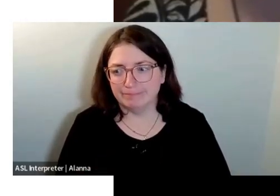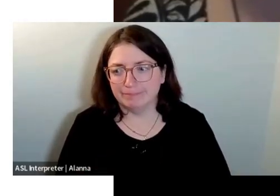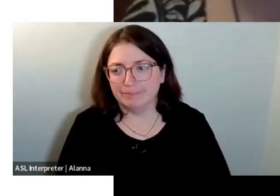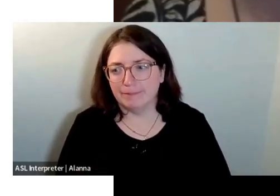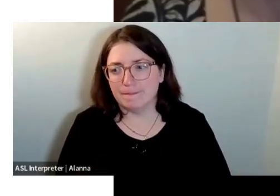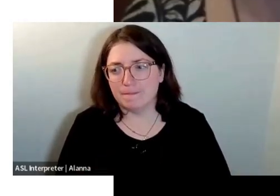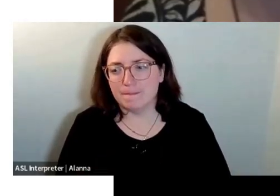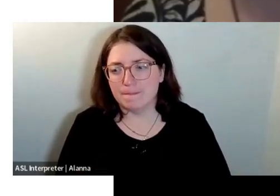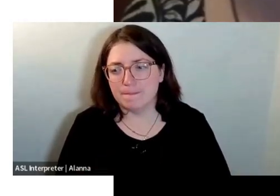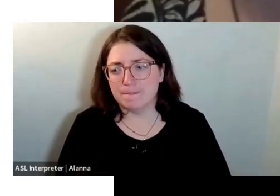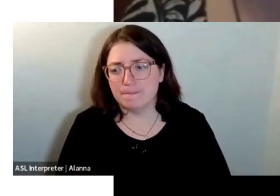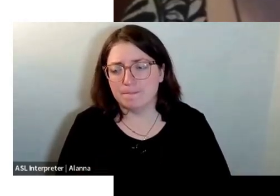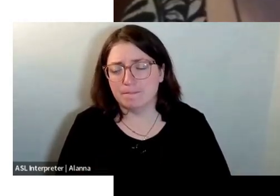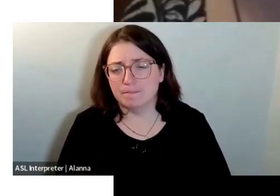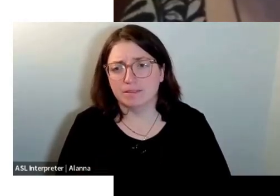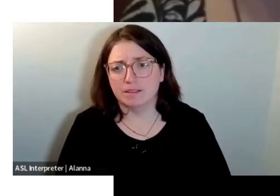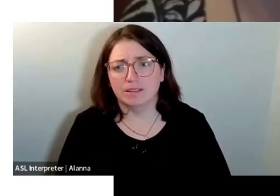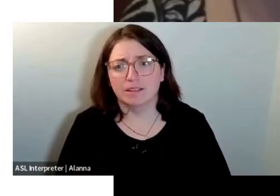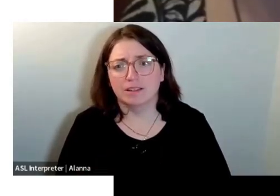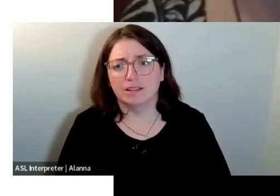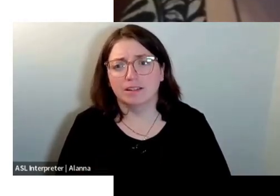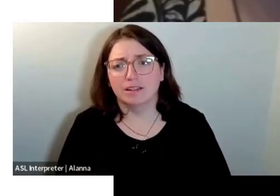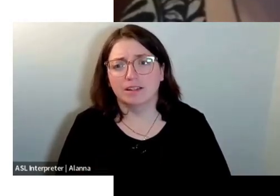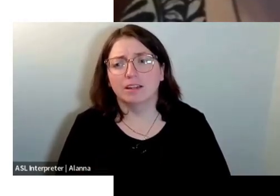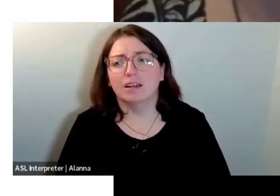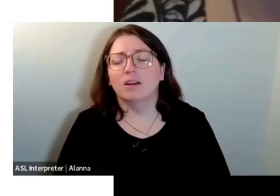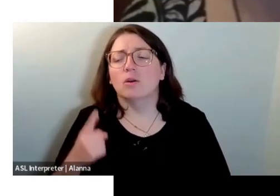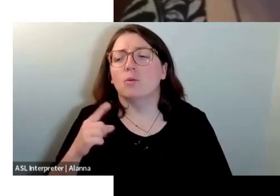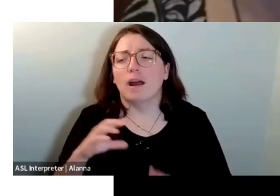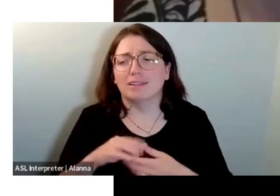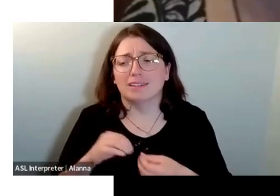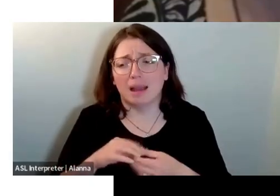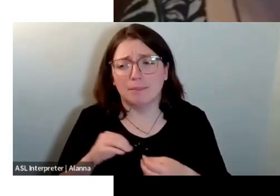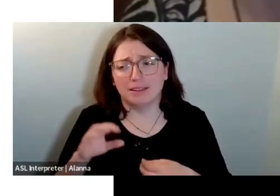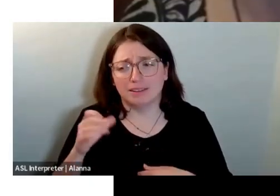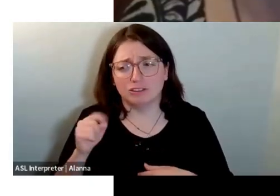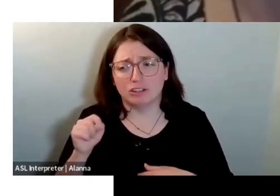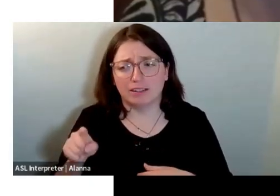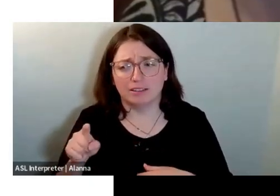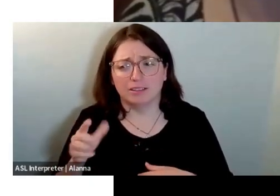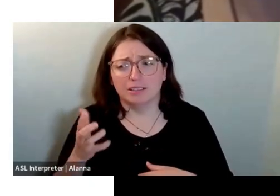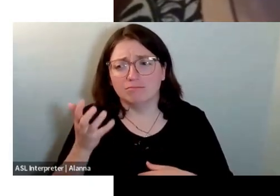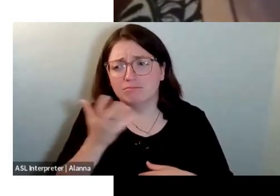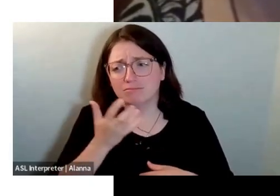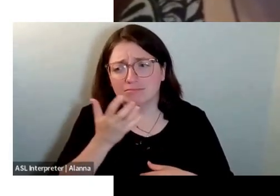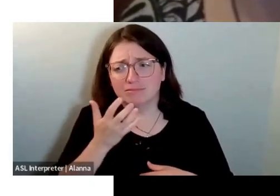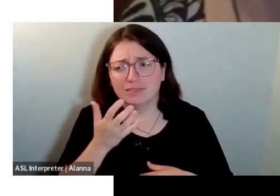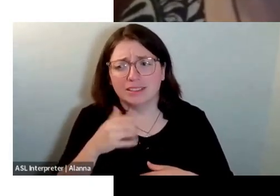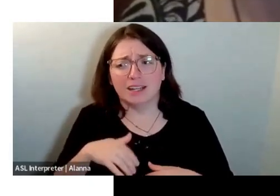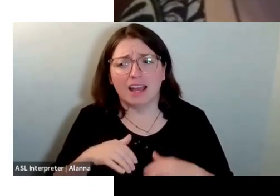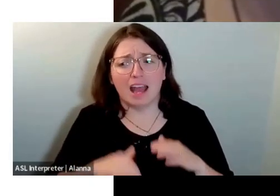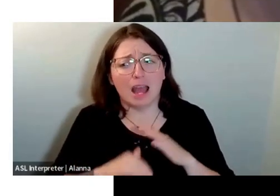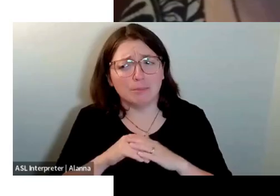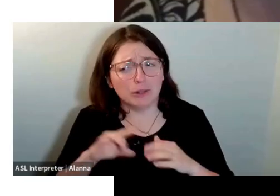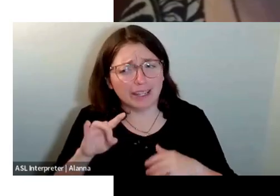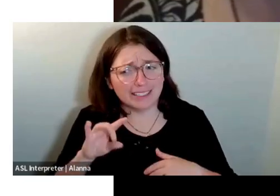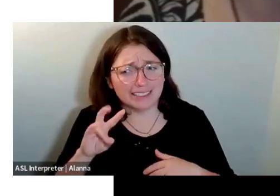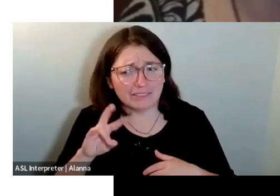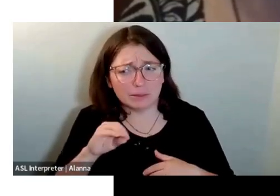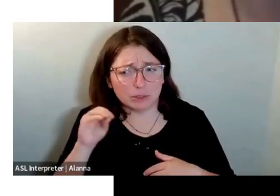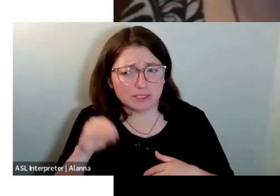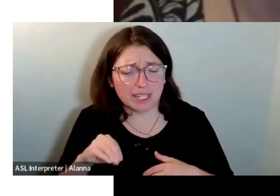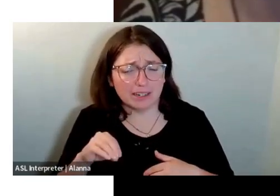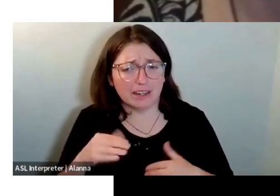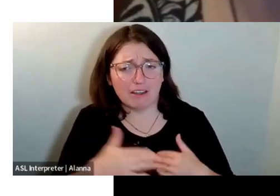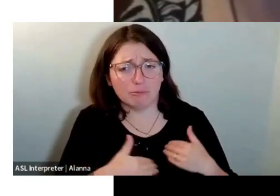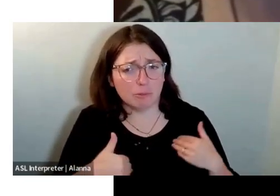Um, oh, a comment in the chat. So encouraging to hear that up to 87% of breast cancer patients,